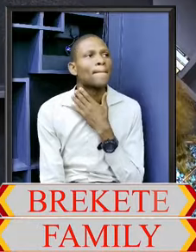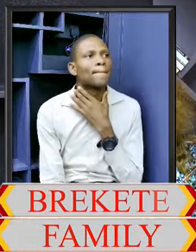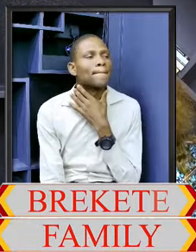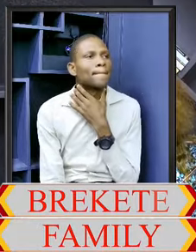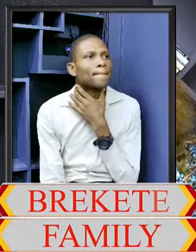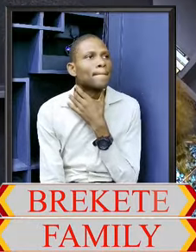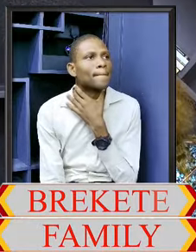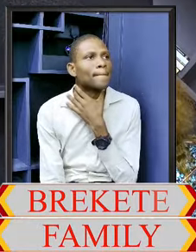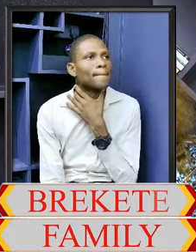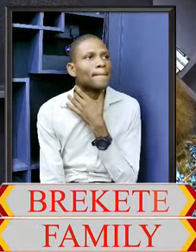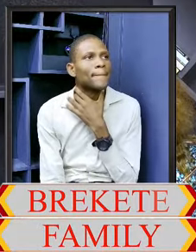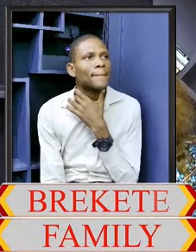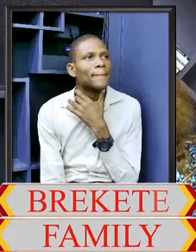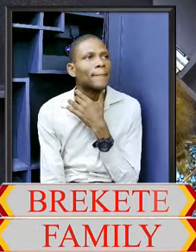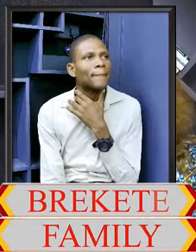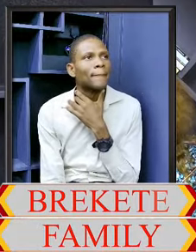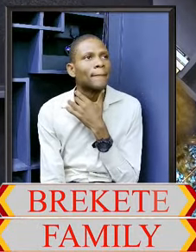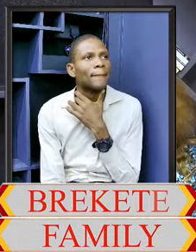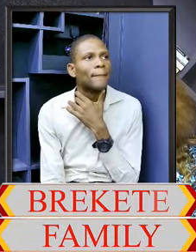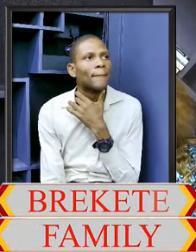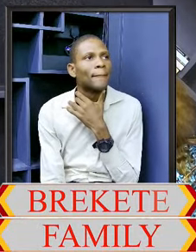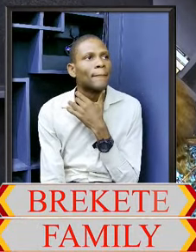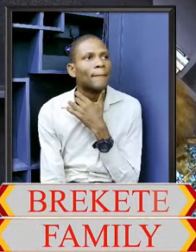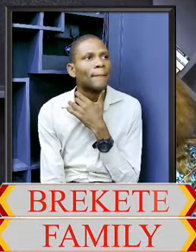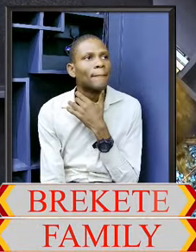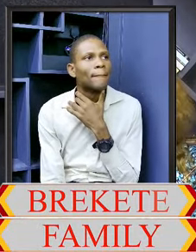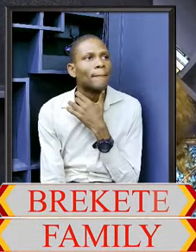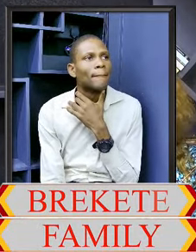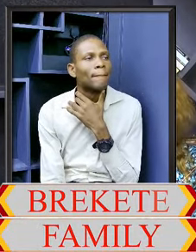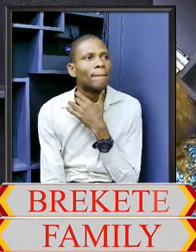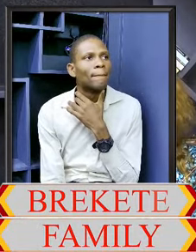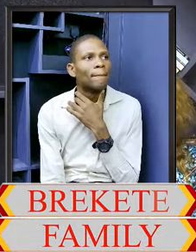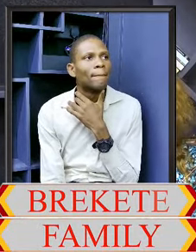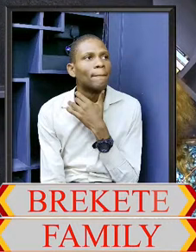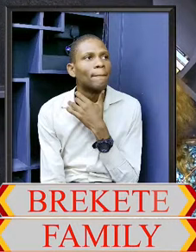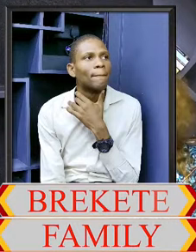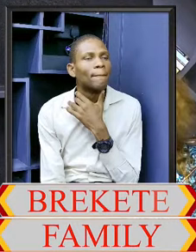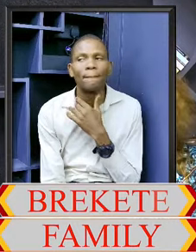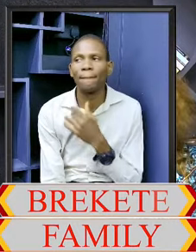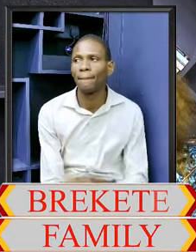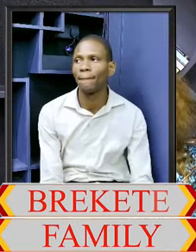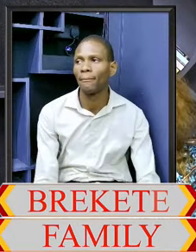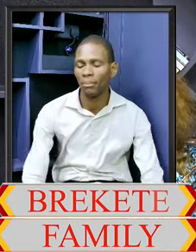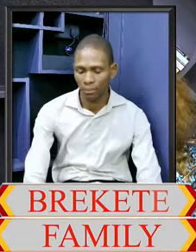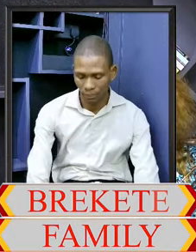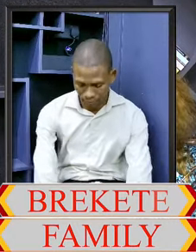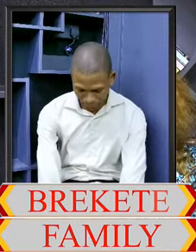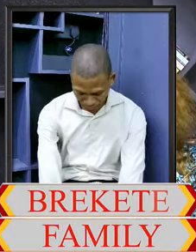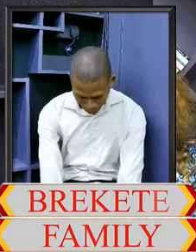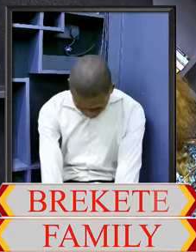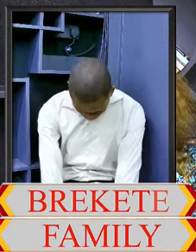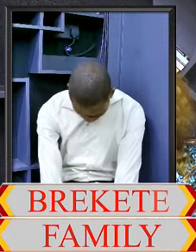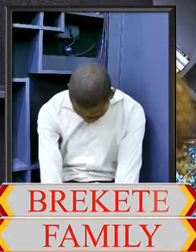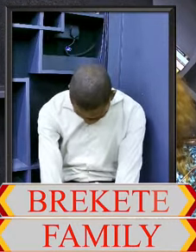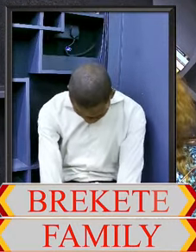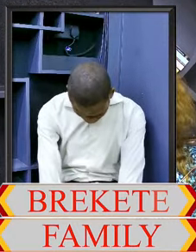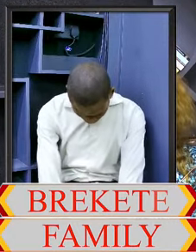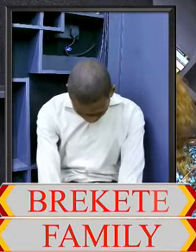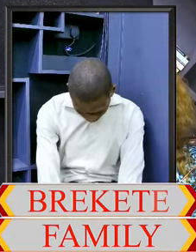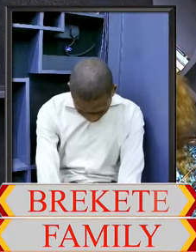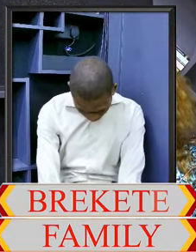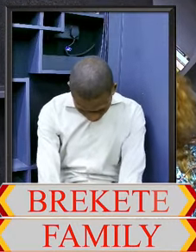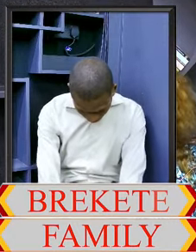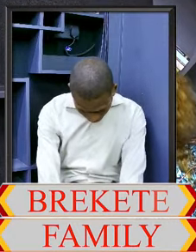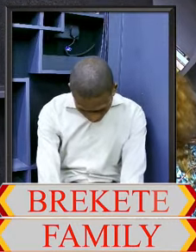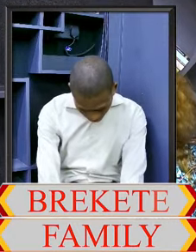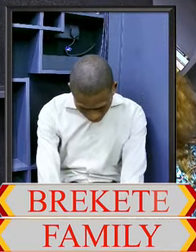Trustees. That we must come and clear our own way. When we got here, I told you